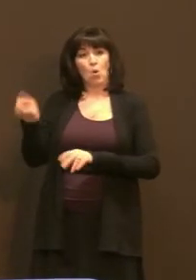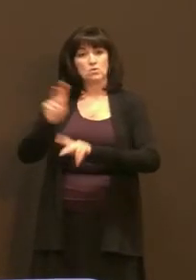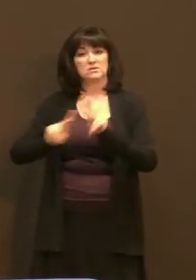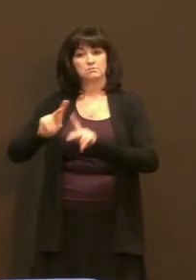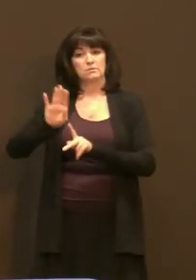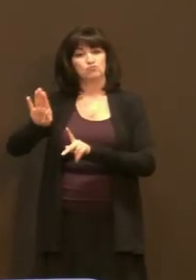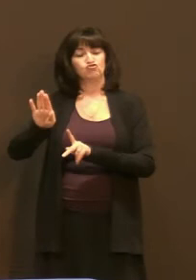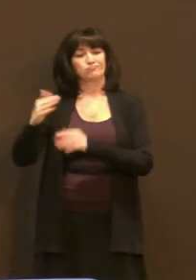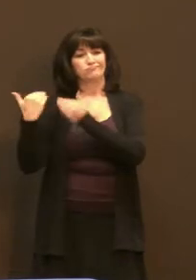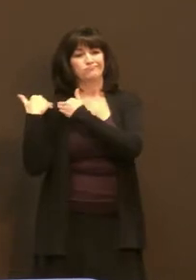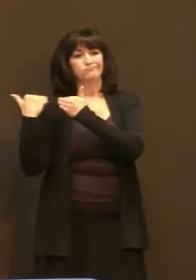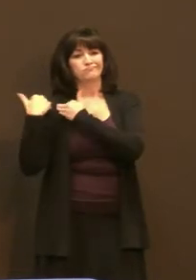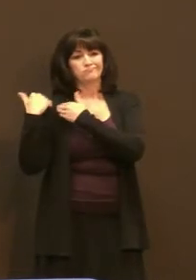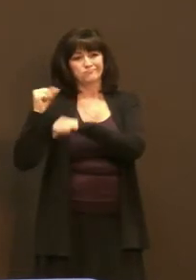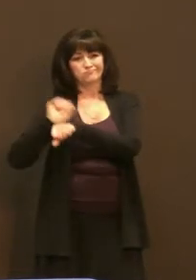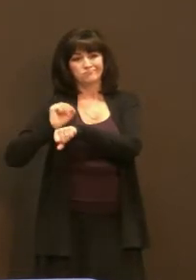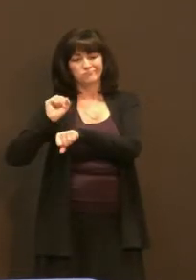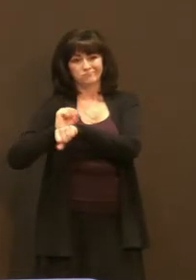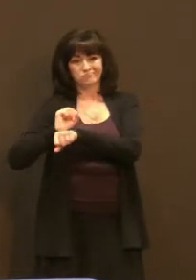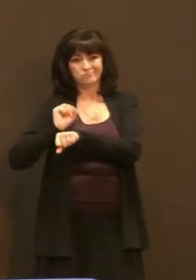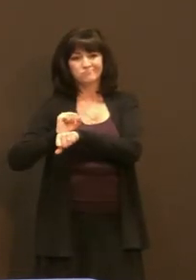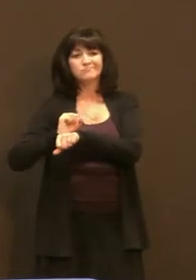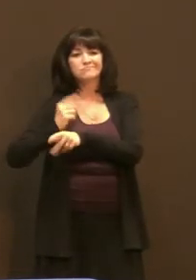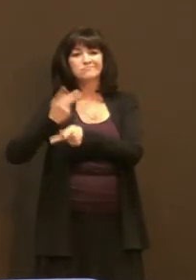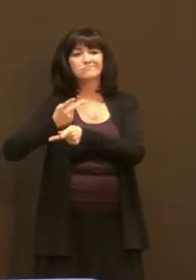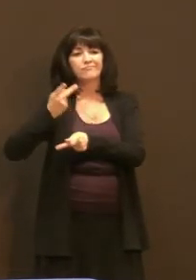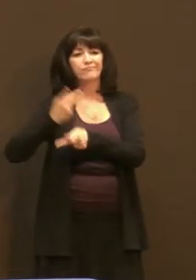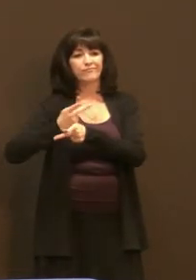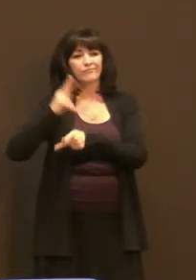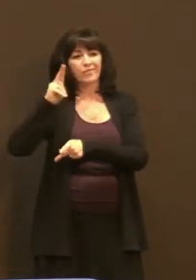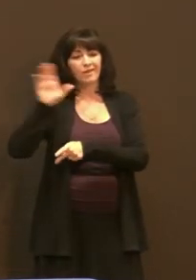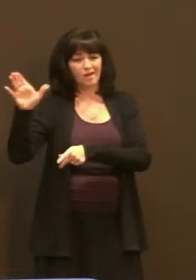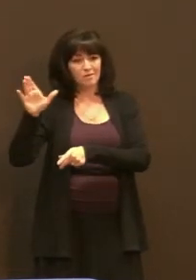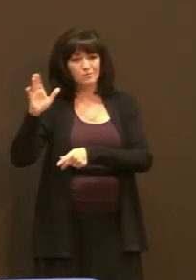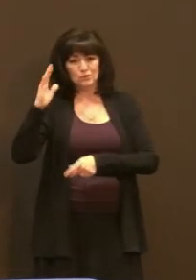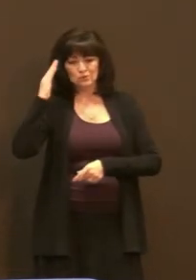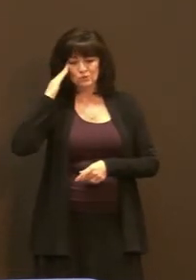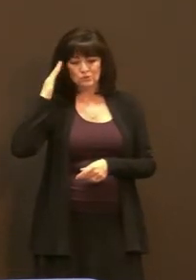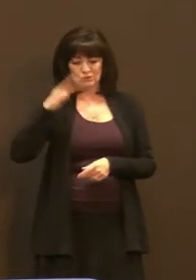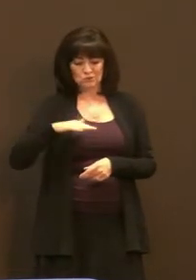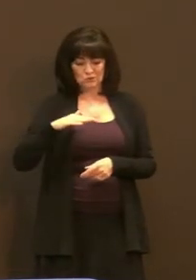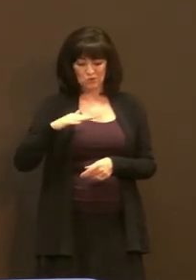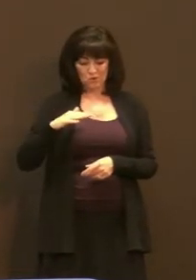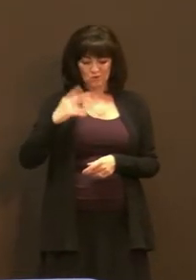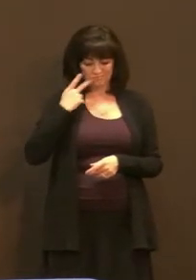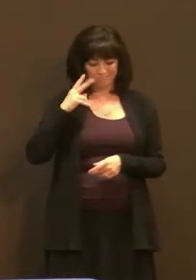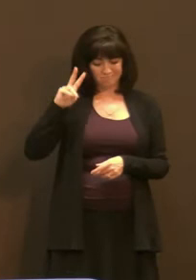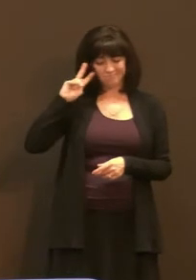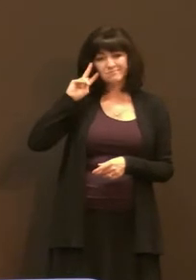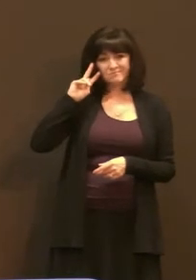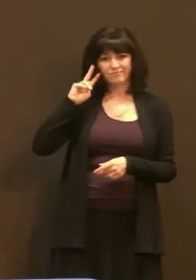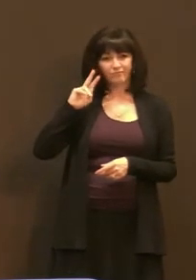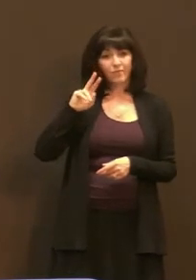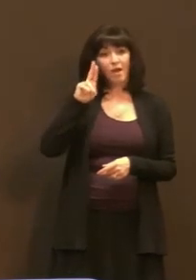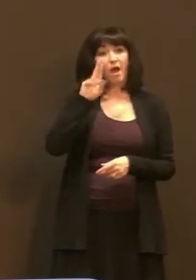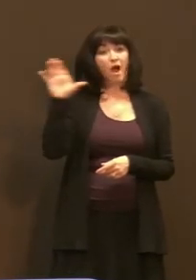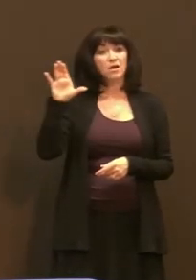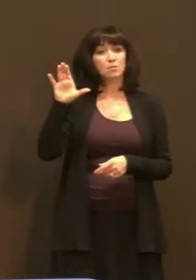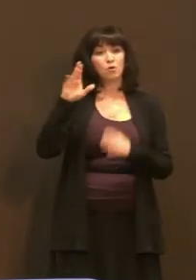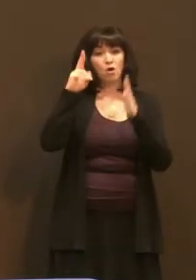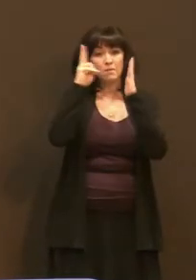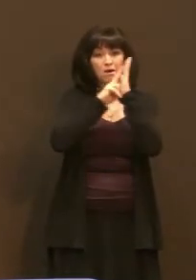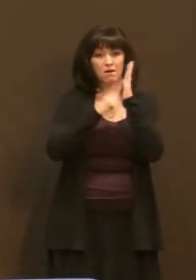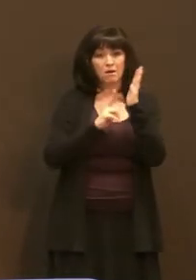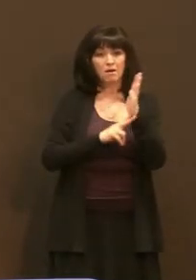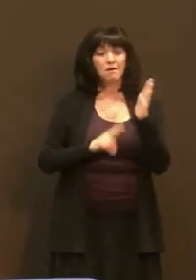task. We had, in 2 days, broke the monthly record for unemployment claims back a few